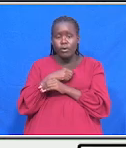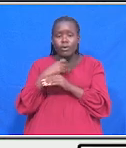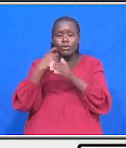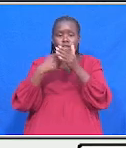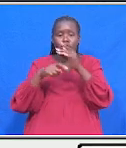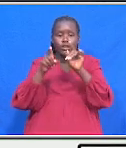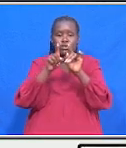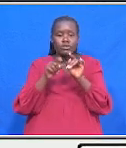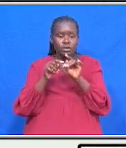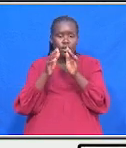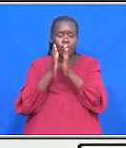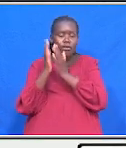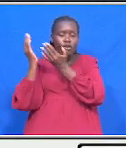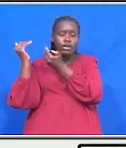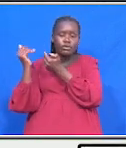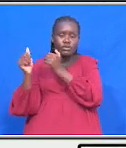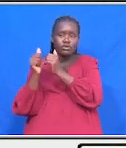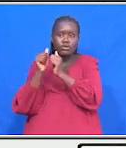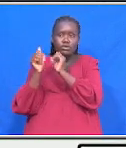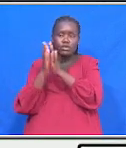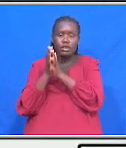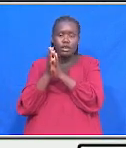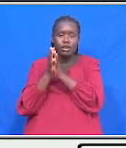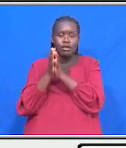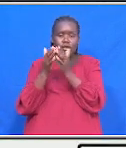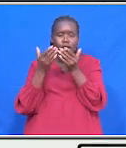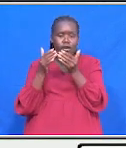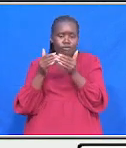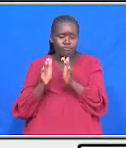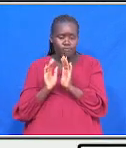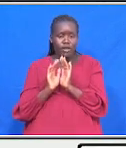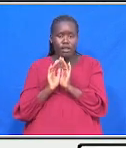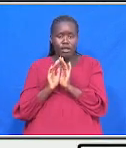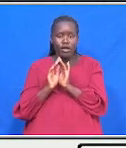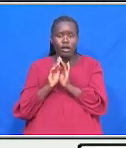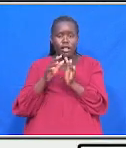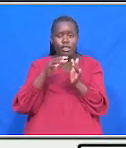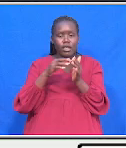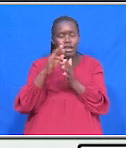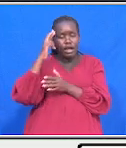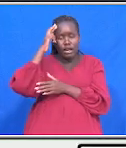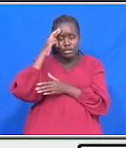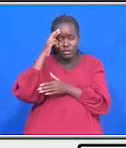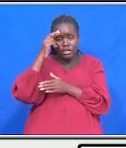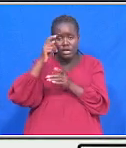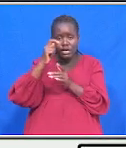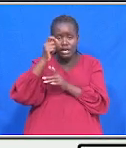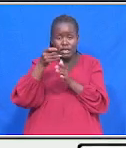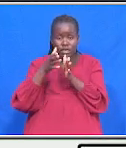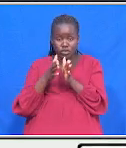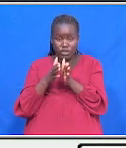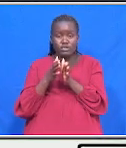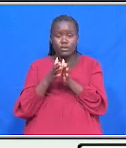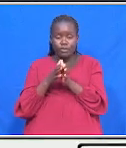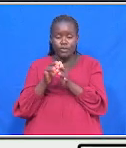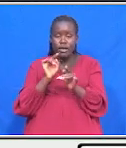the prayer for its rejection are declined. In the circumstances, the charge be read to the